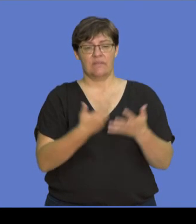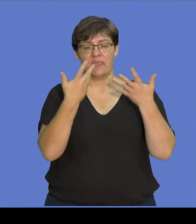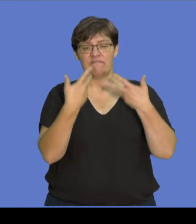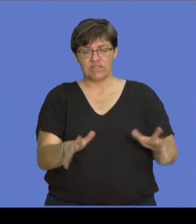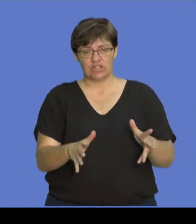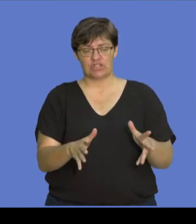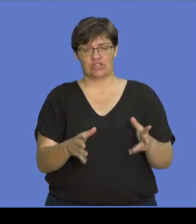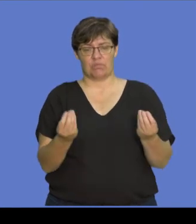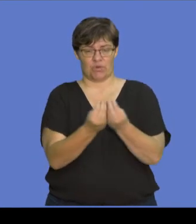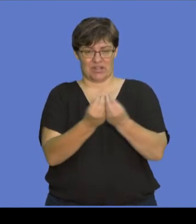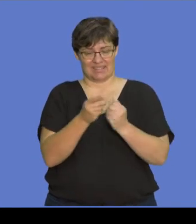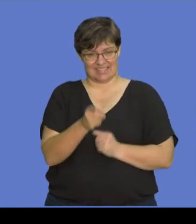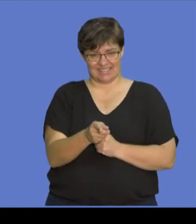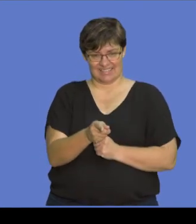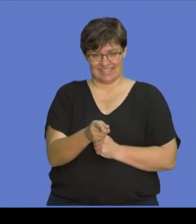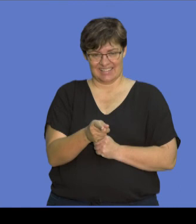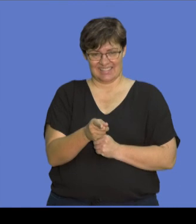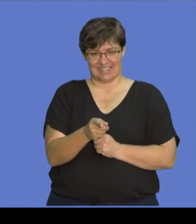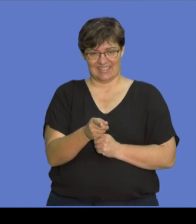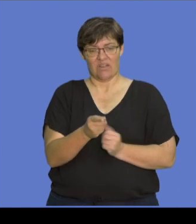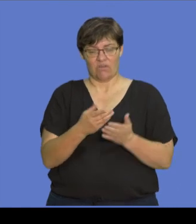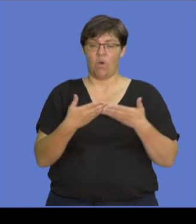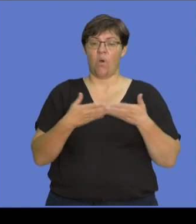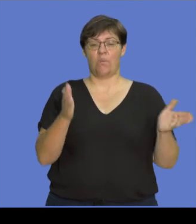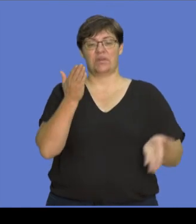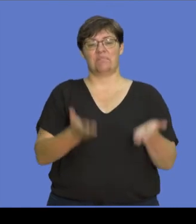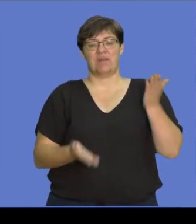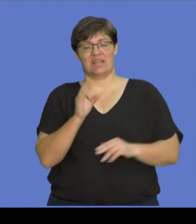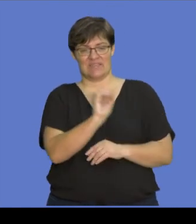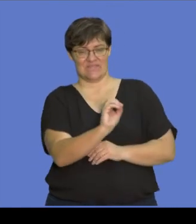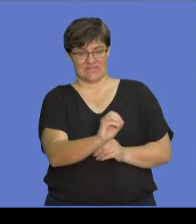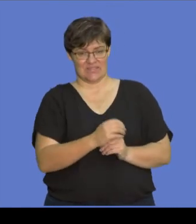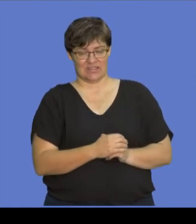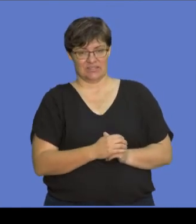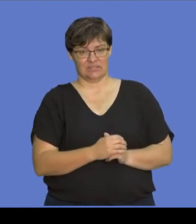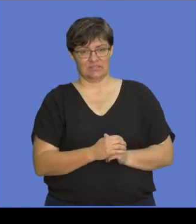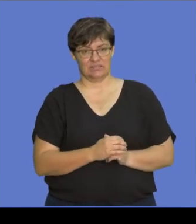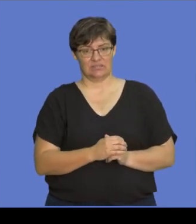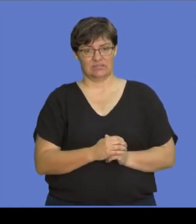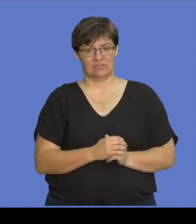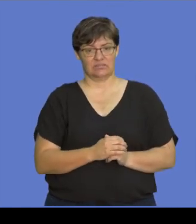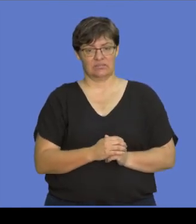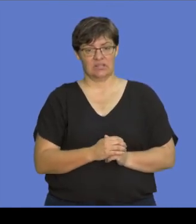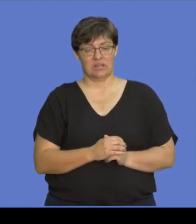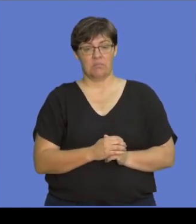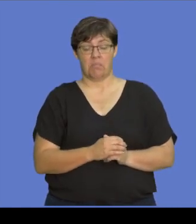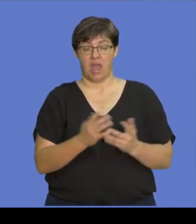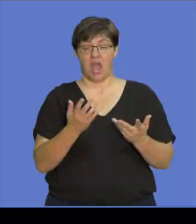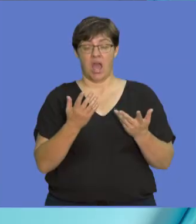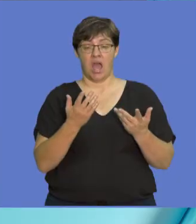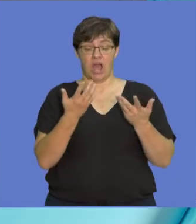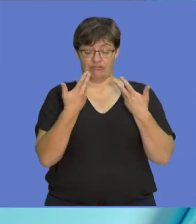goods, right? In terms of the opening balances that we have, right? In terms of finished goods, we